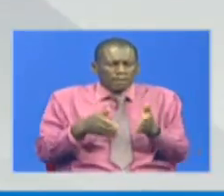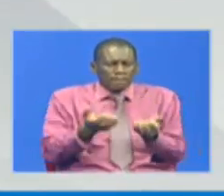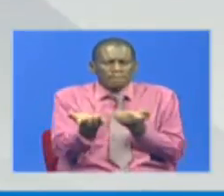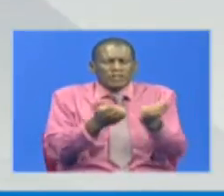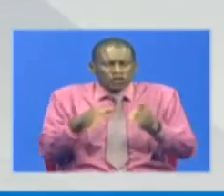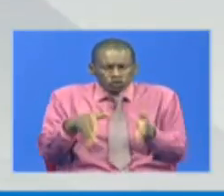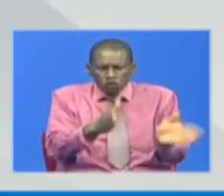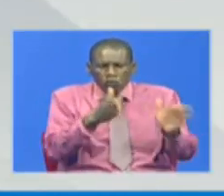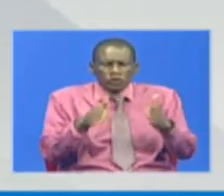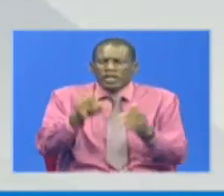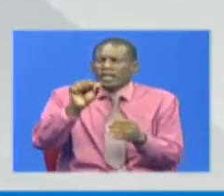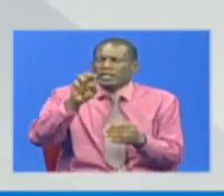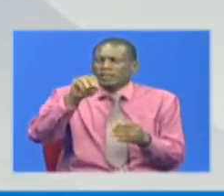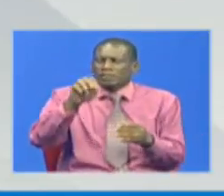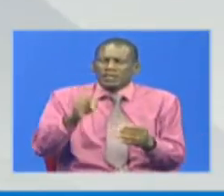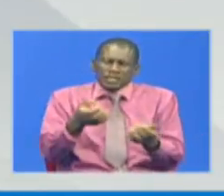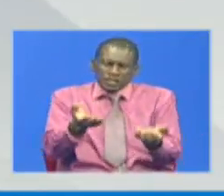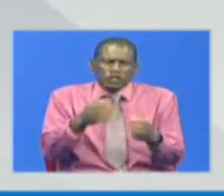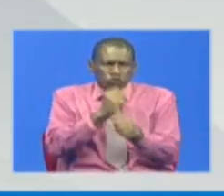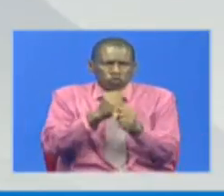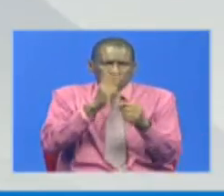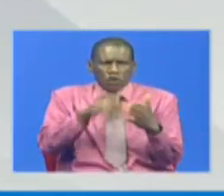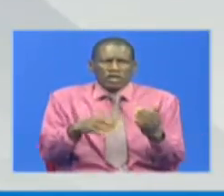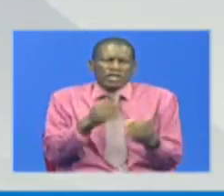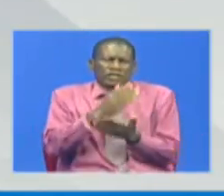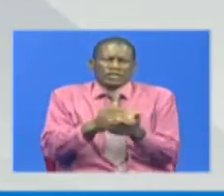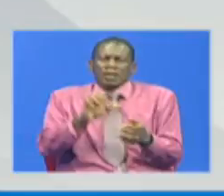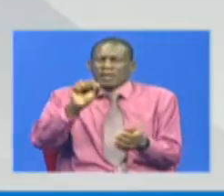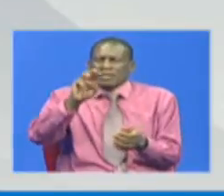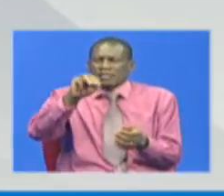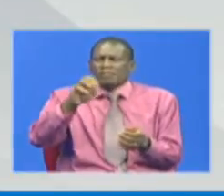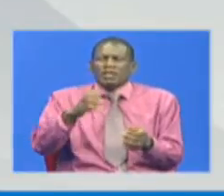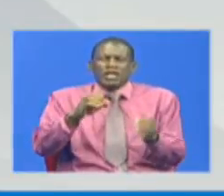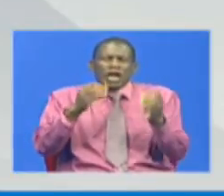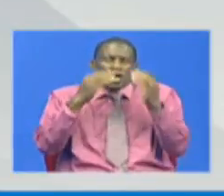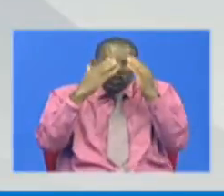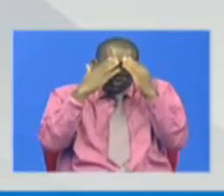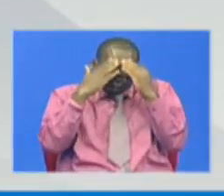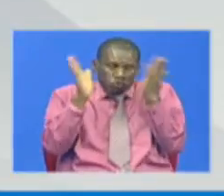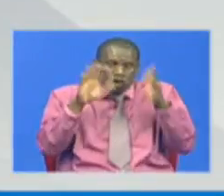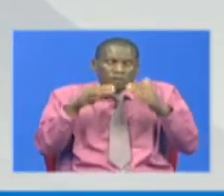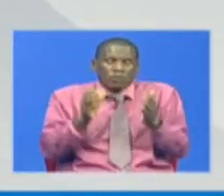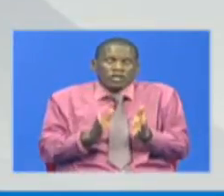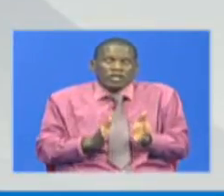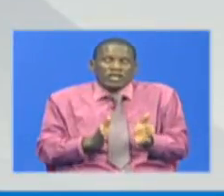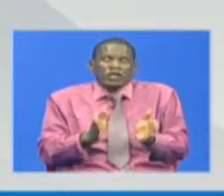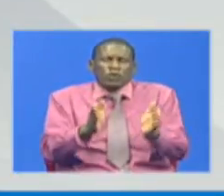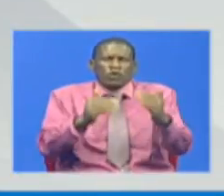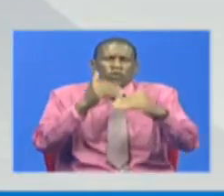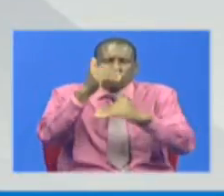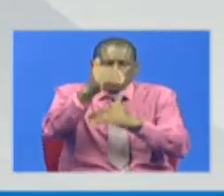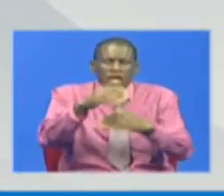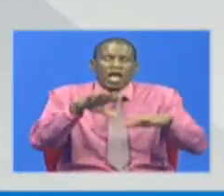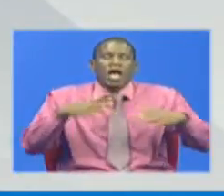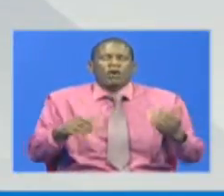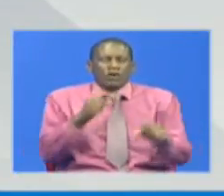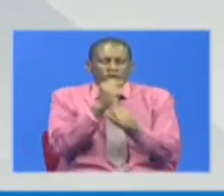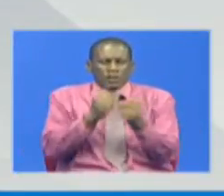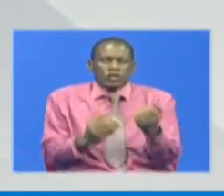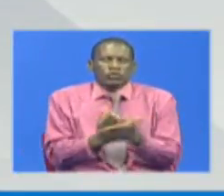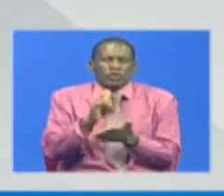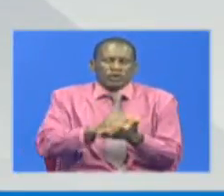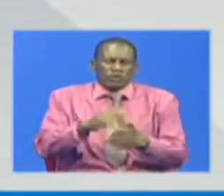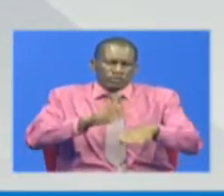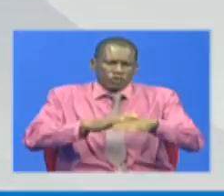someone who has an SME now and feels that they are not too sure of the way forward, what do they need to do to ensure that they've got a proper plan that is going to